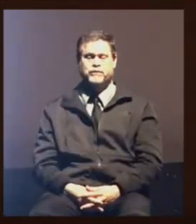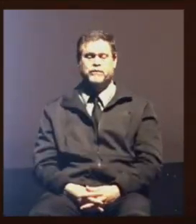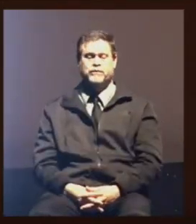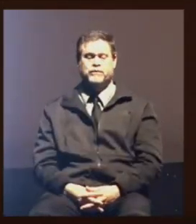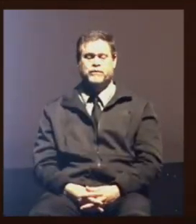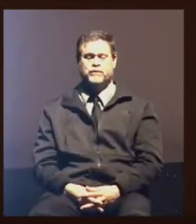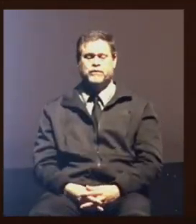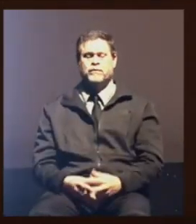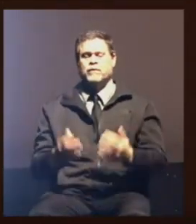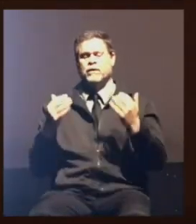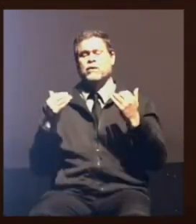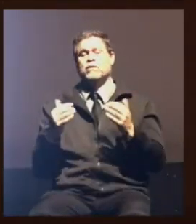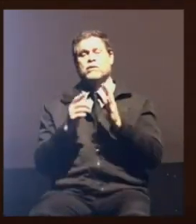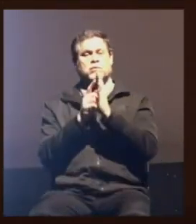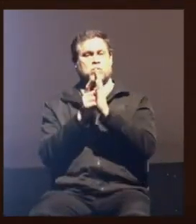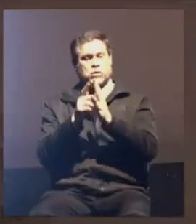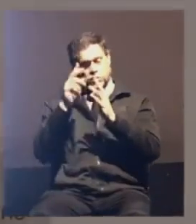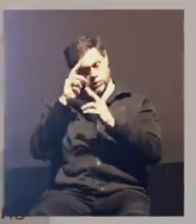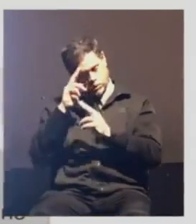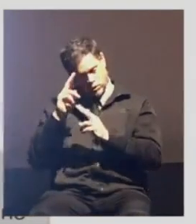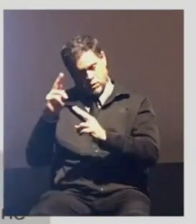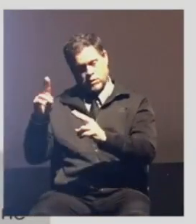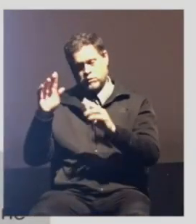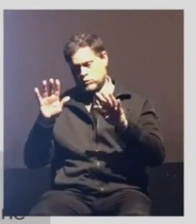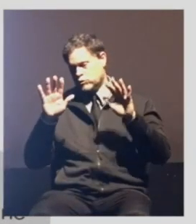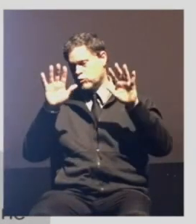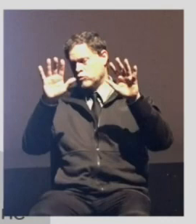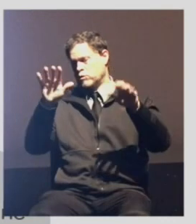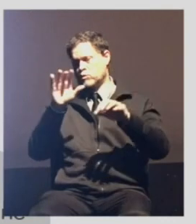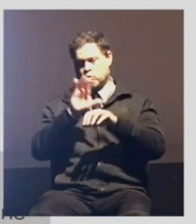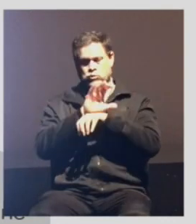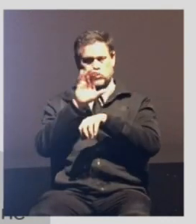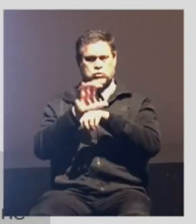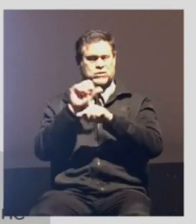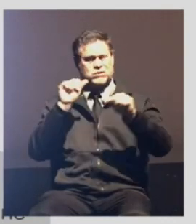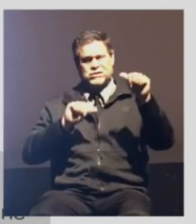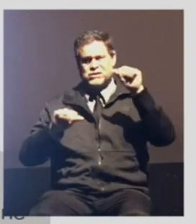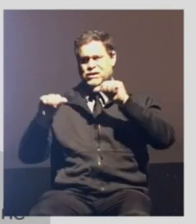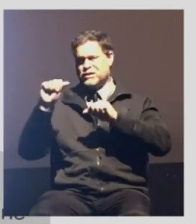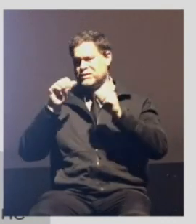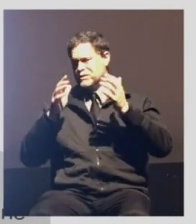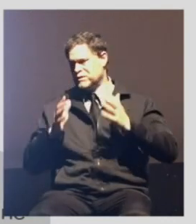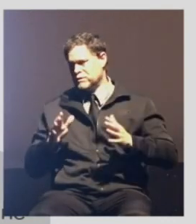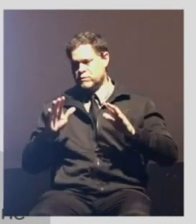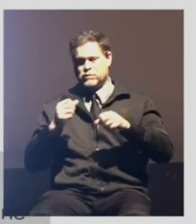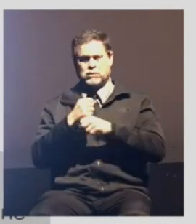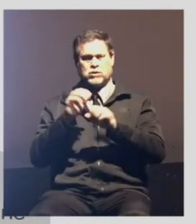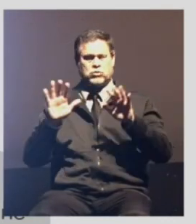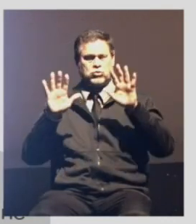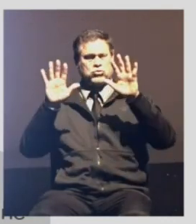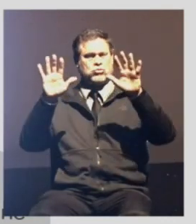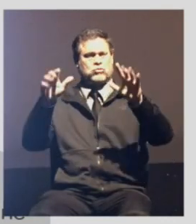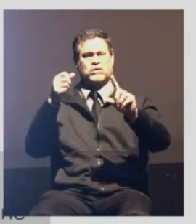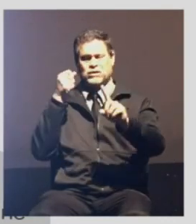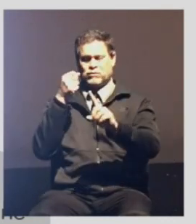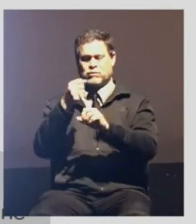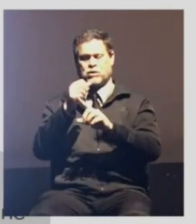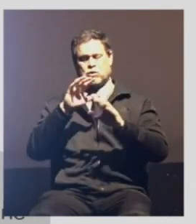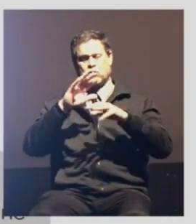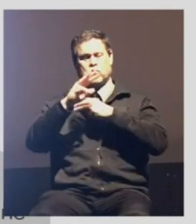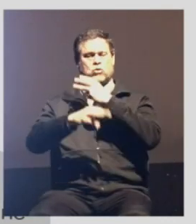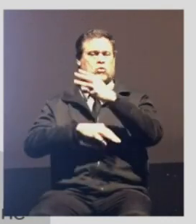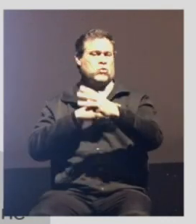So I want to take a moment to honor these incredible computer scientists that have made a great impact in the world of